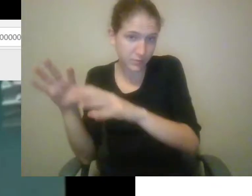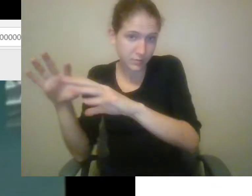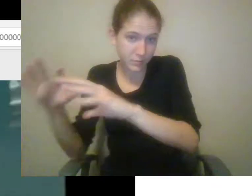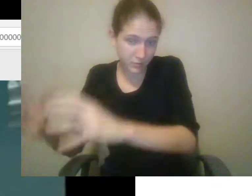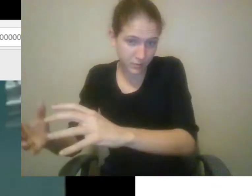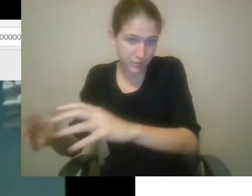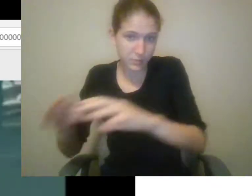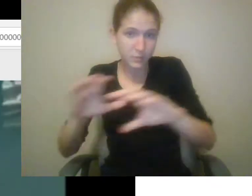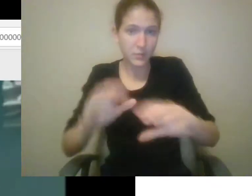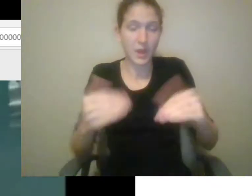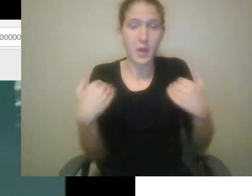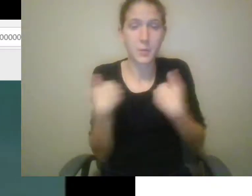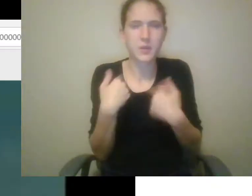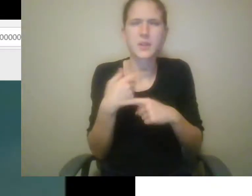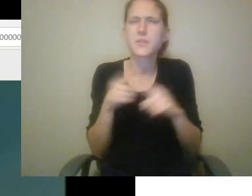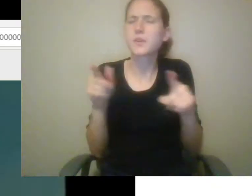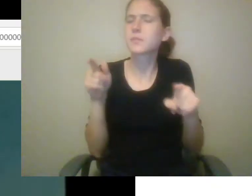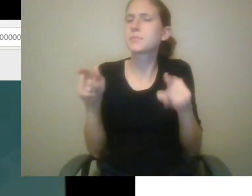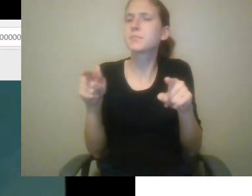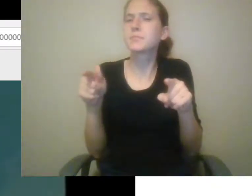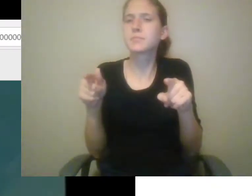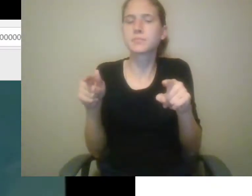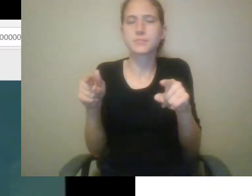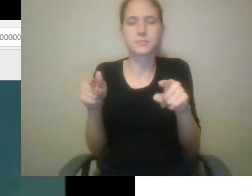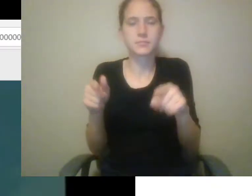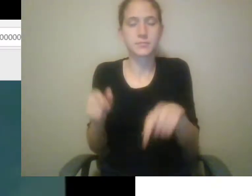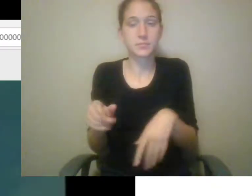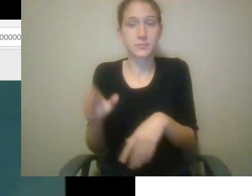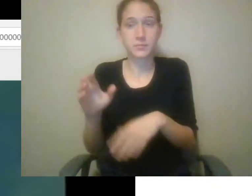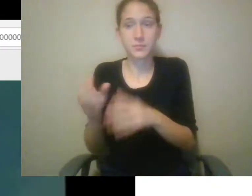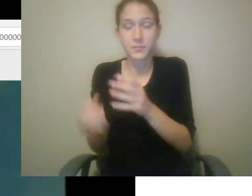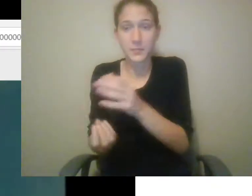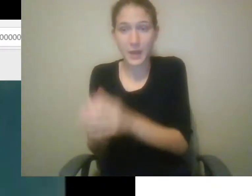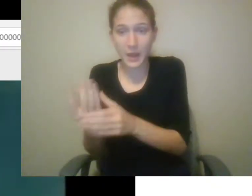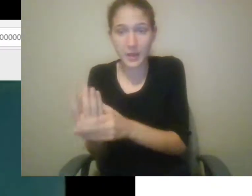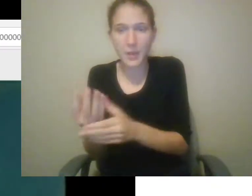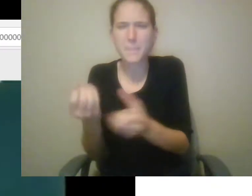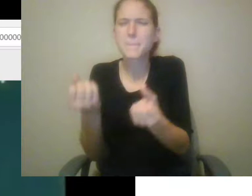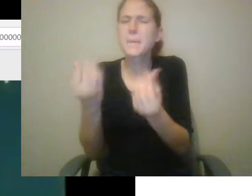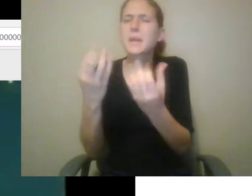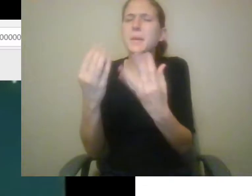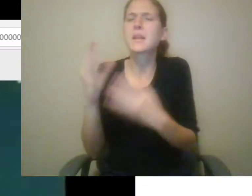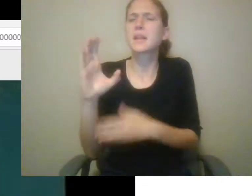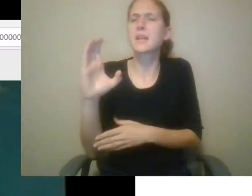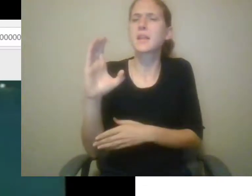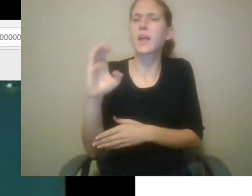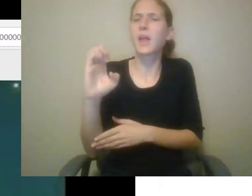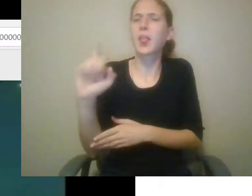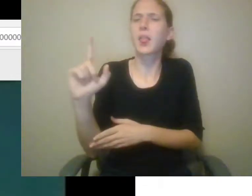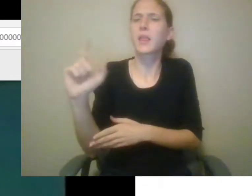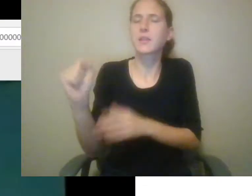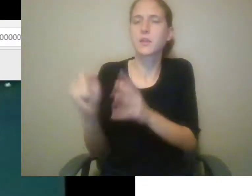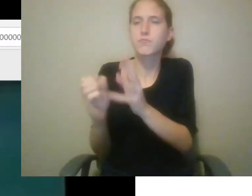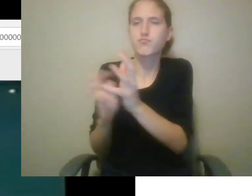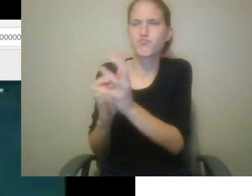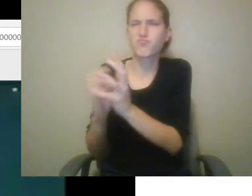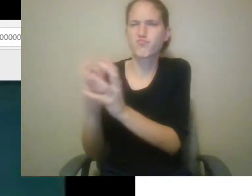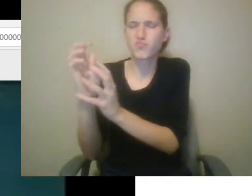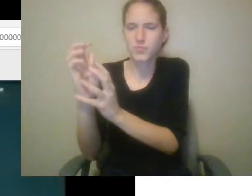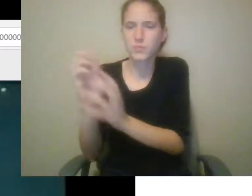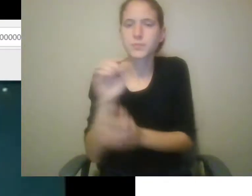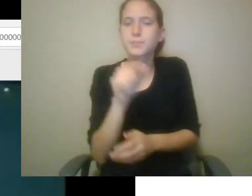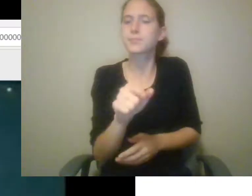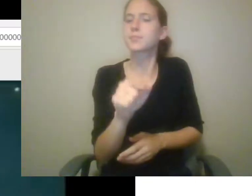singular-celled organisms or single-celled plants, in other words. Whereas a plant, when we talk about plants, are